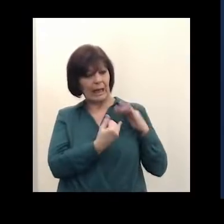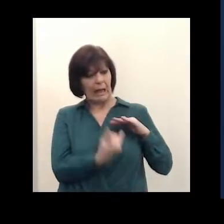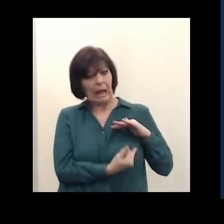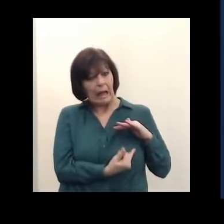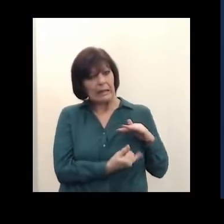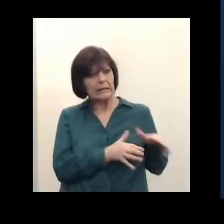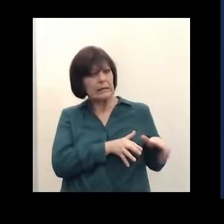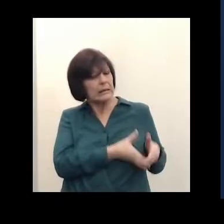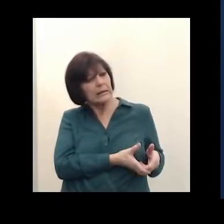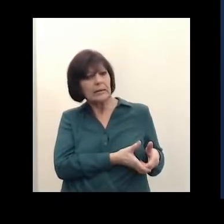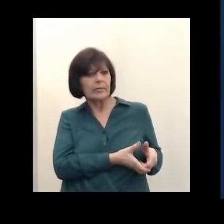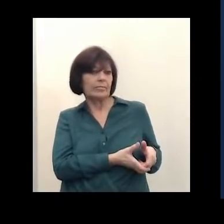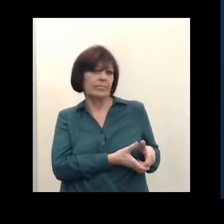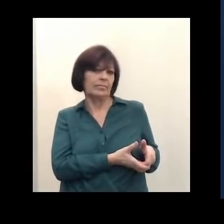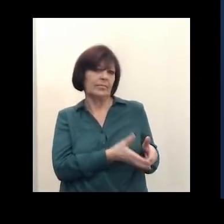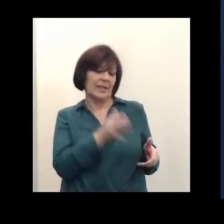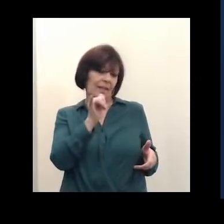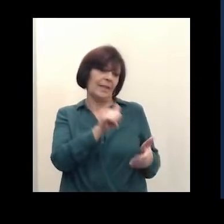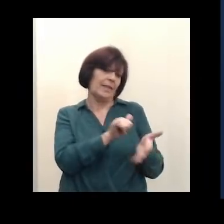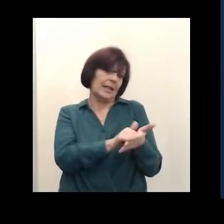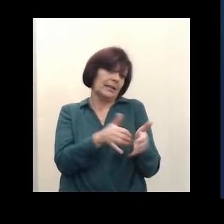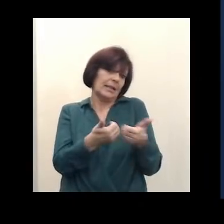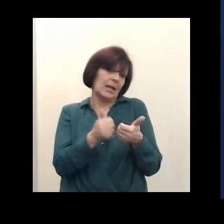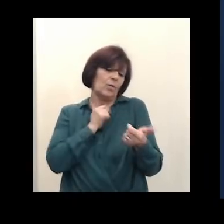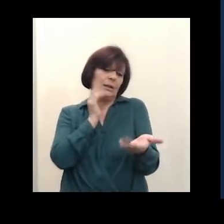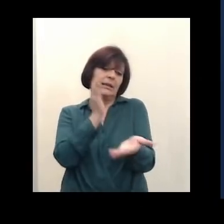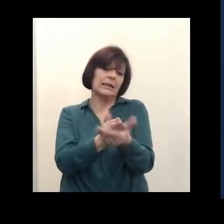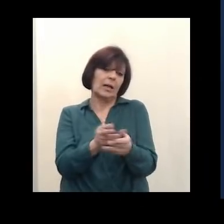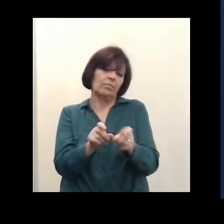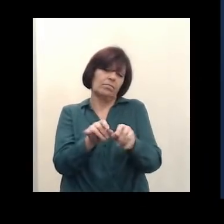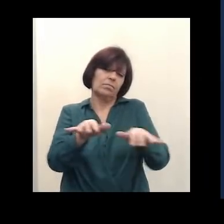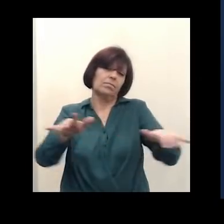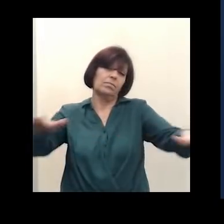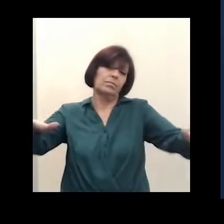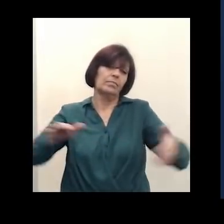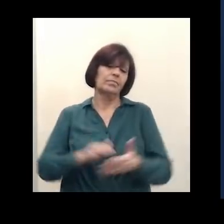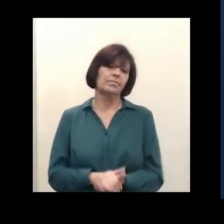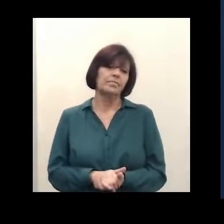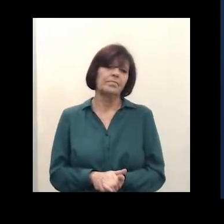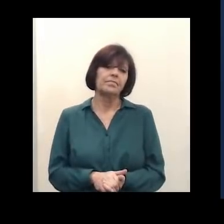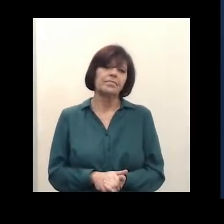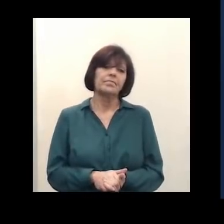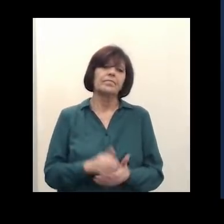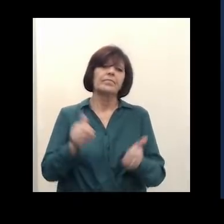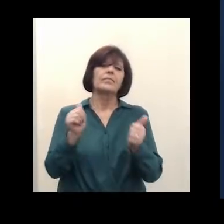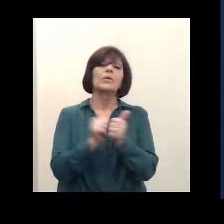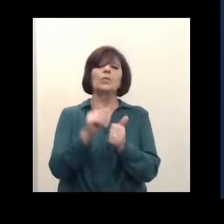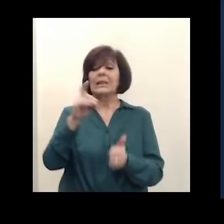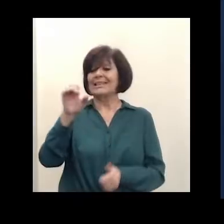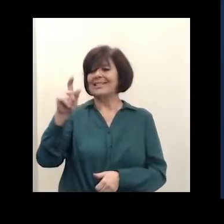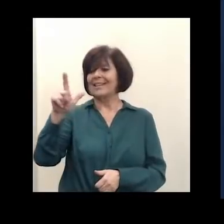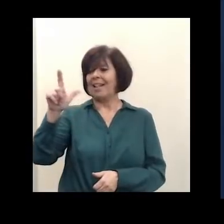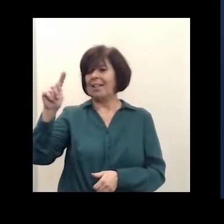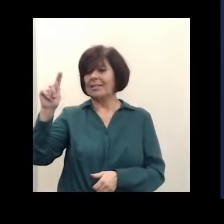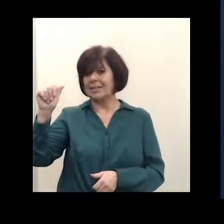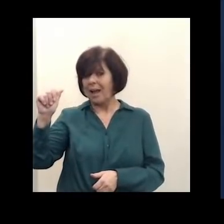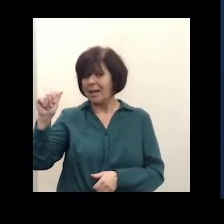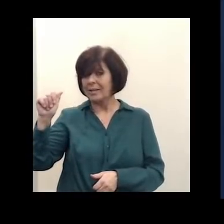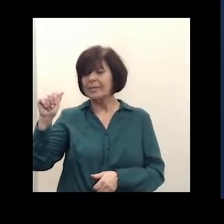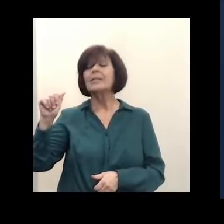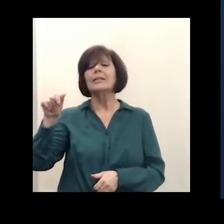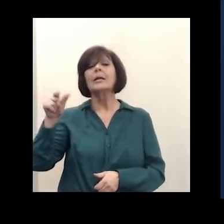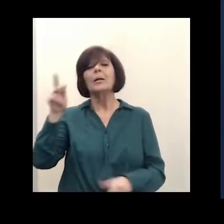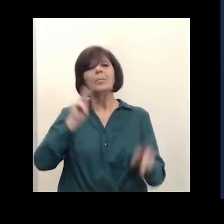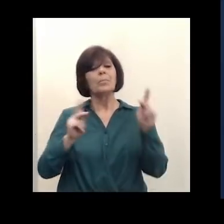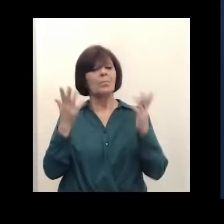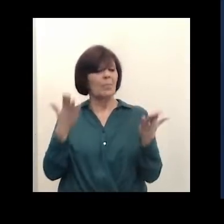everybody, and that's how we break the chain of transmission of COVID-19. And with the Delta variant, as we mentioned earlier, people might have just